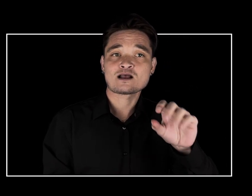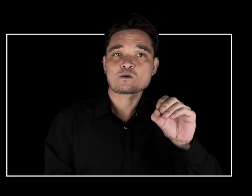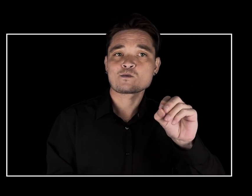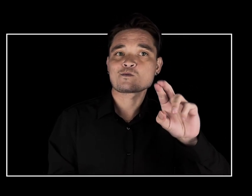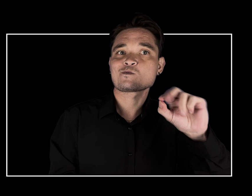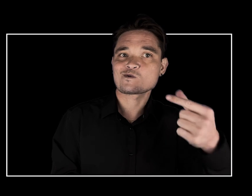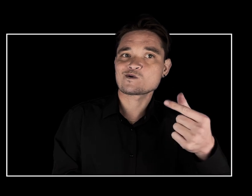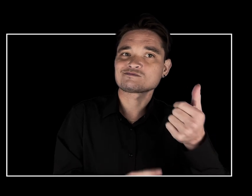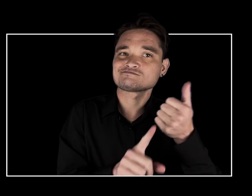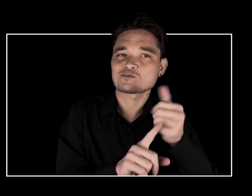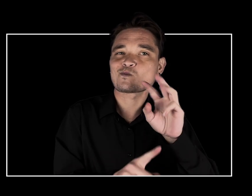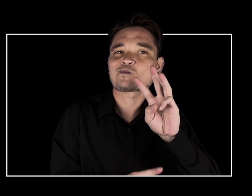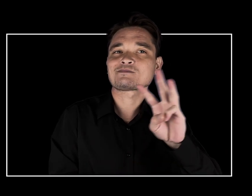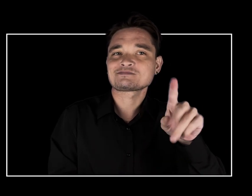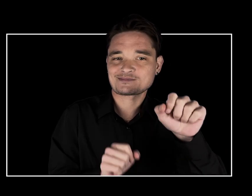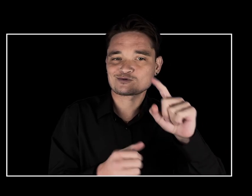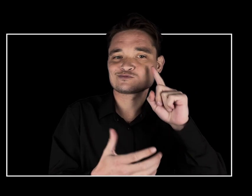here.